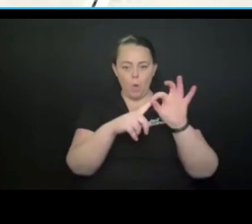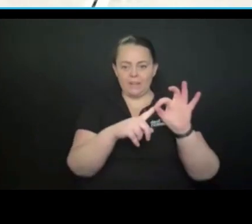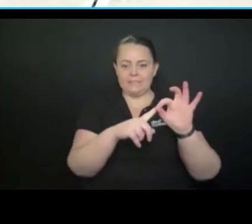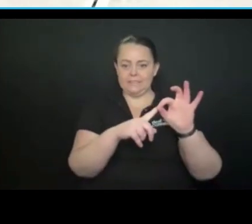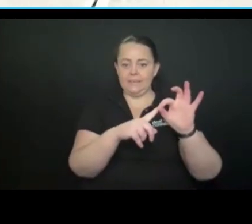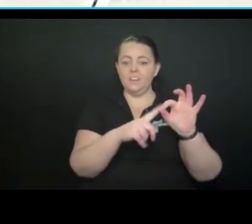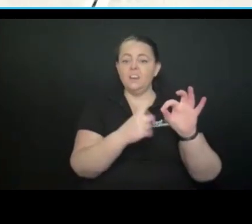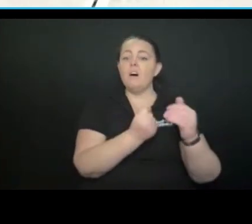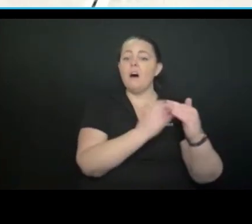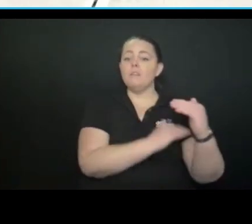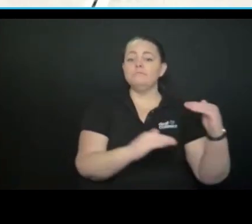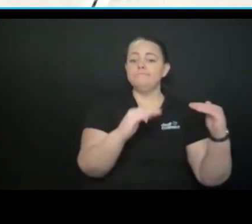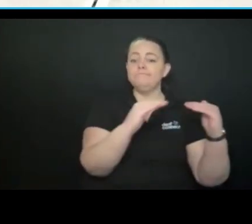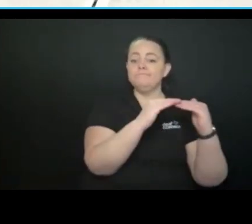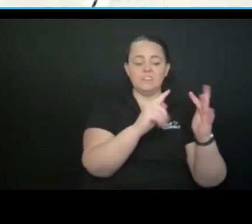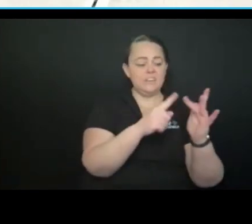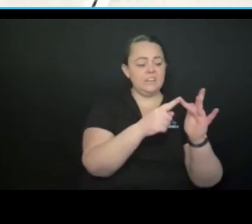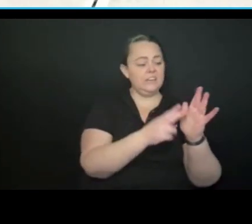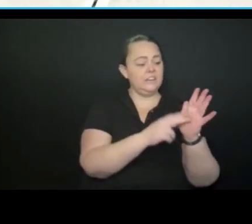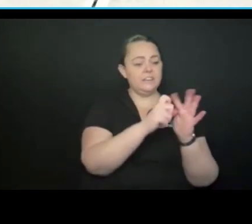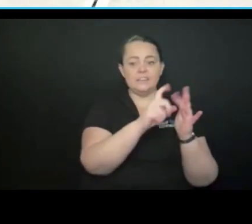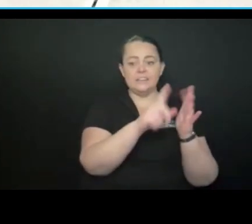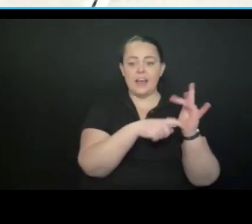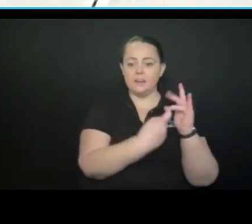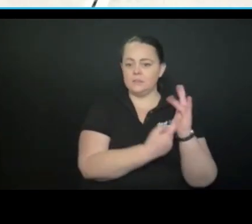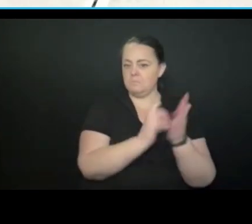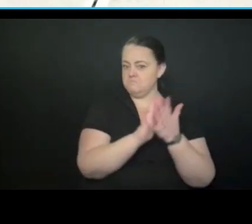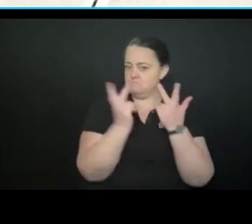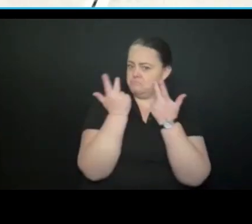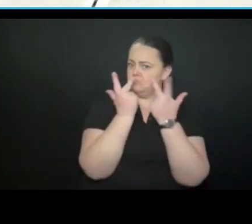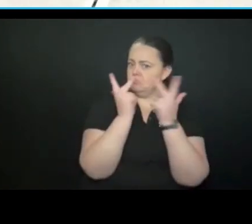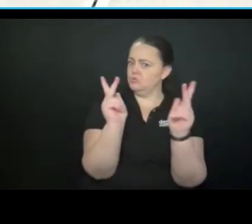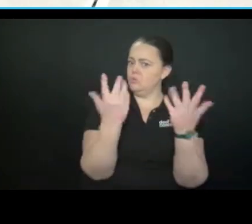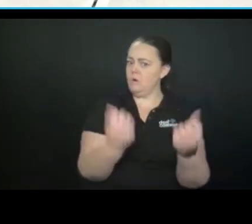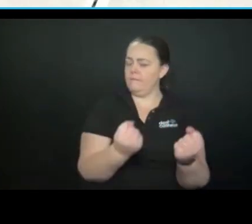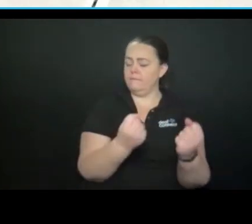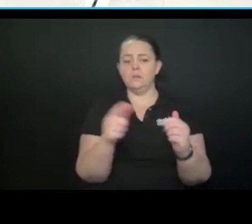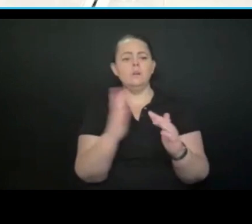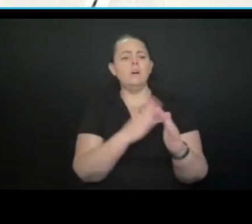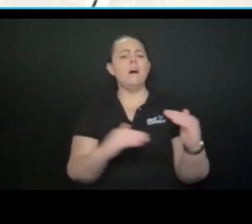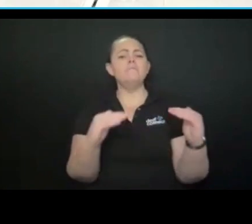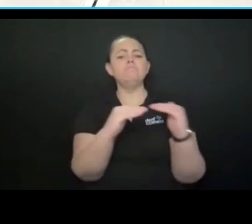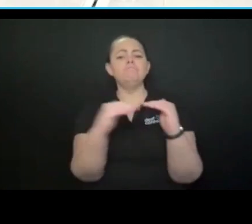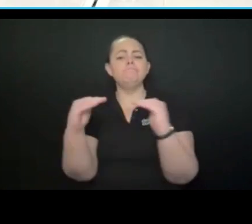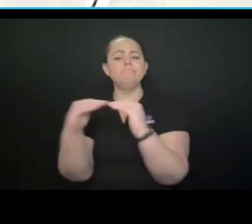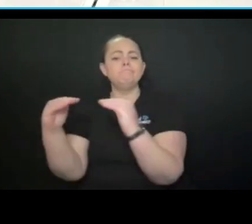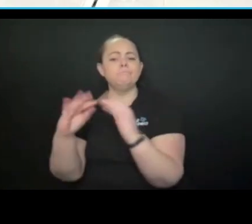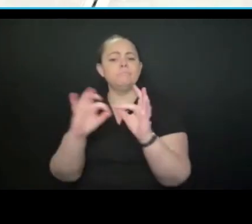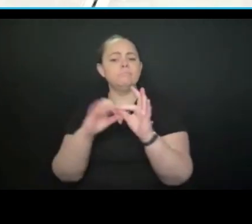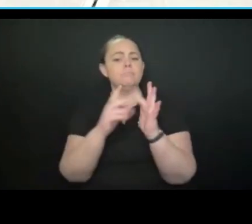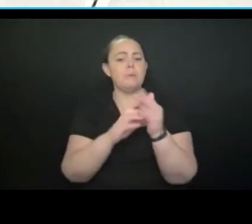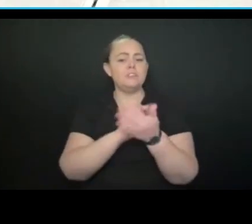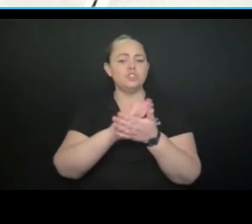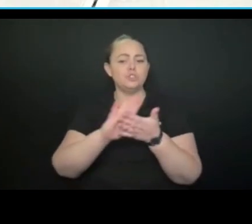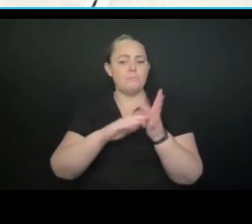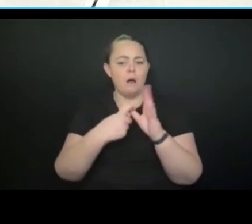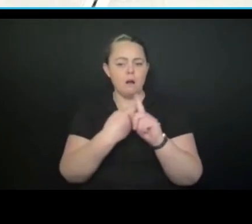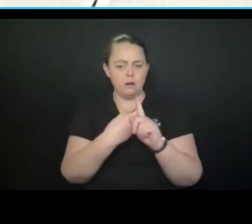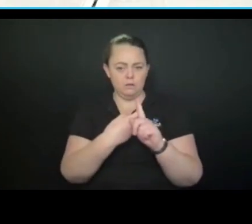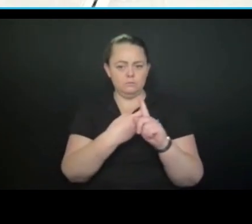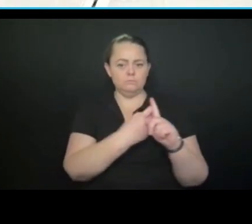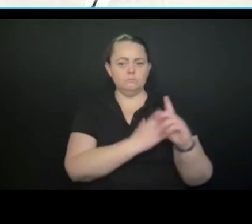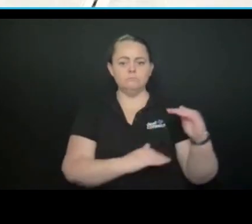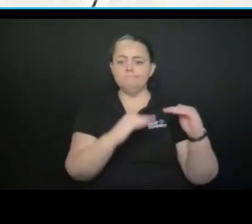quality, benchmarking for continuous improvement, and a star rating system for comparing the performance of providers.